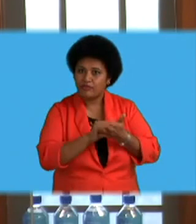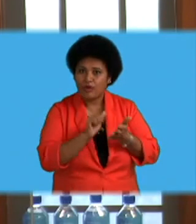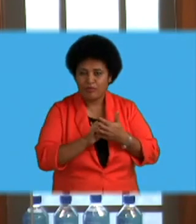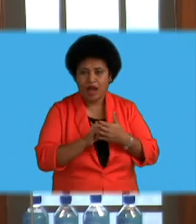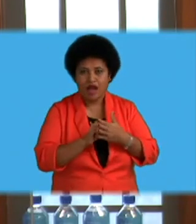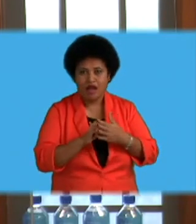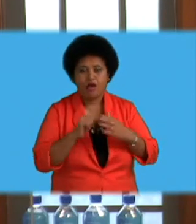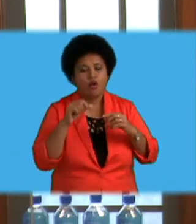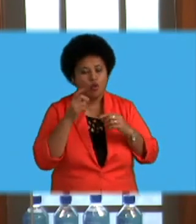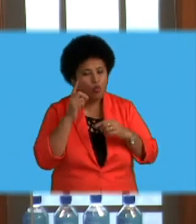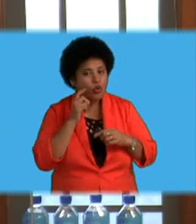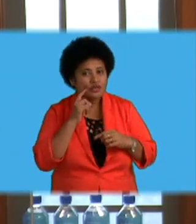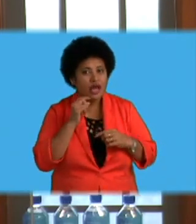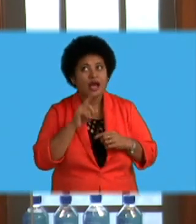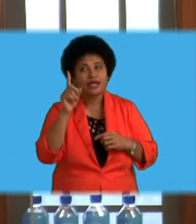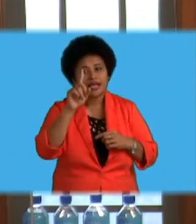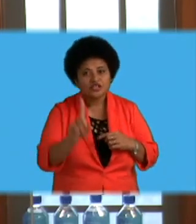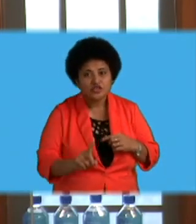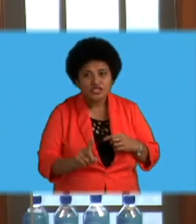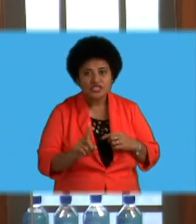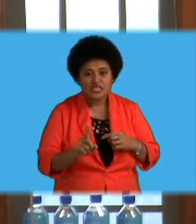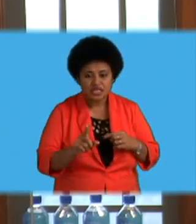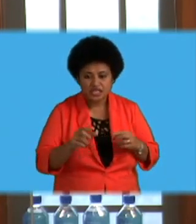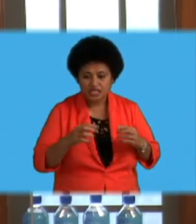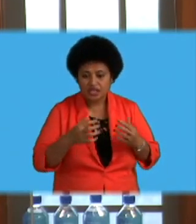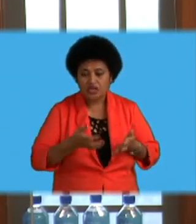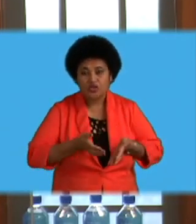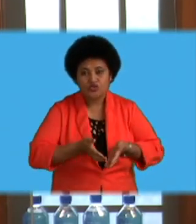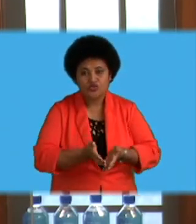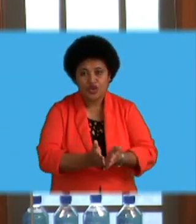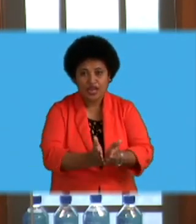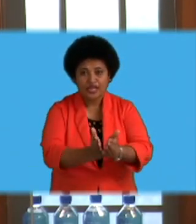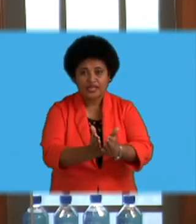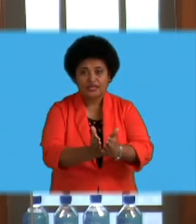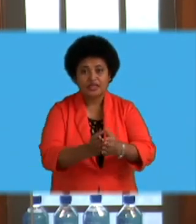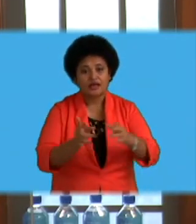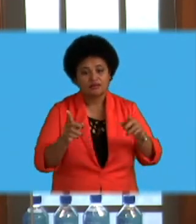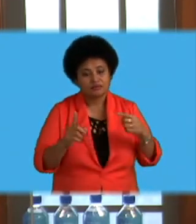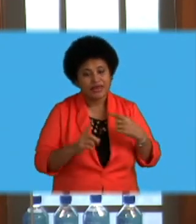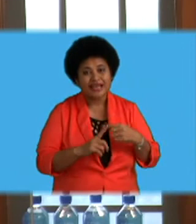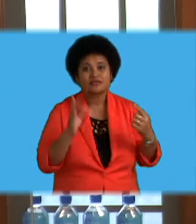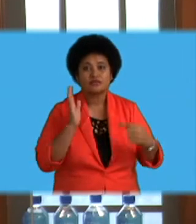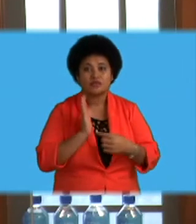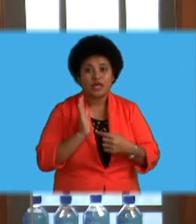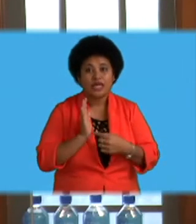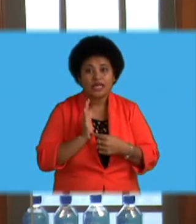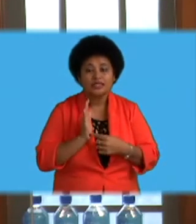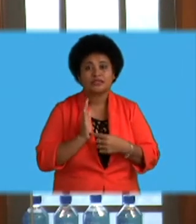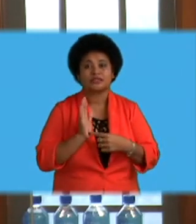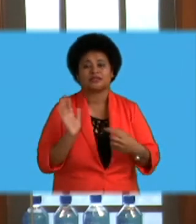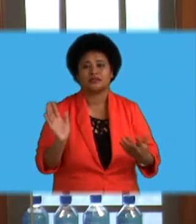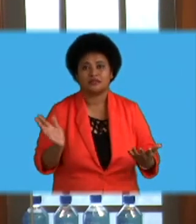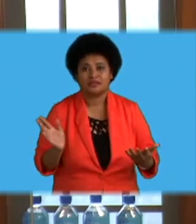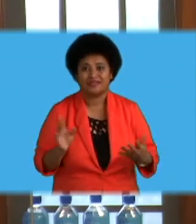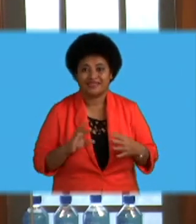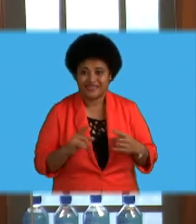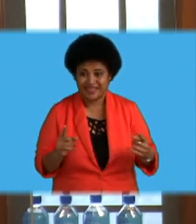and drainage, and sewage, and